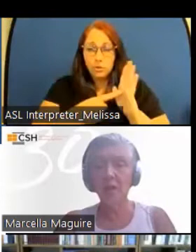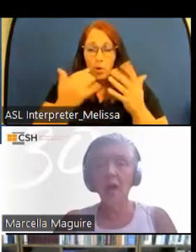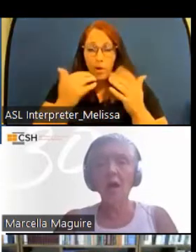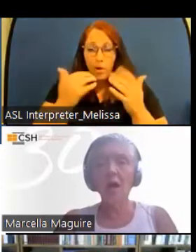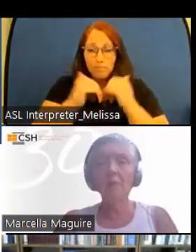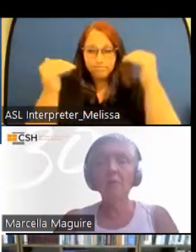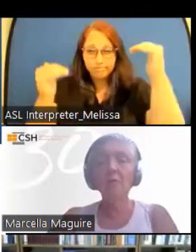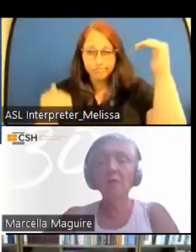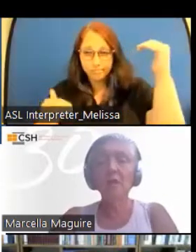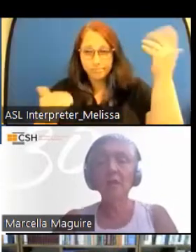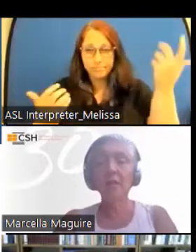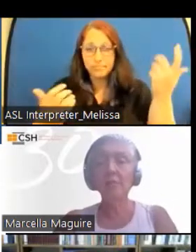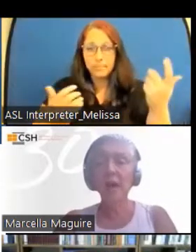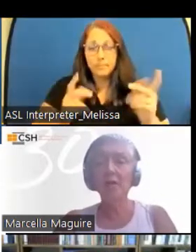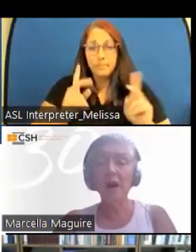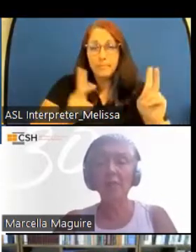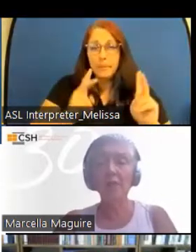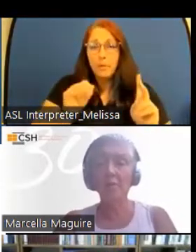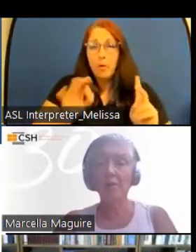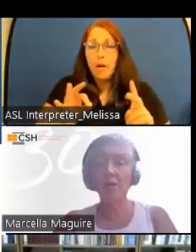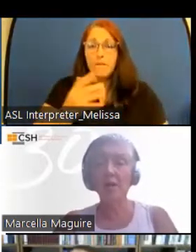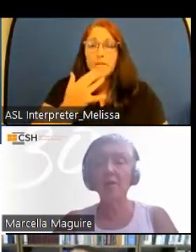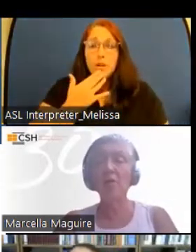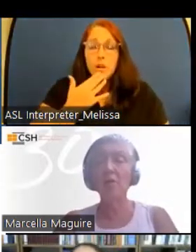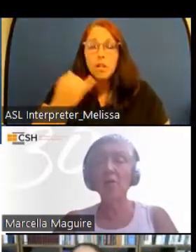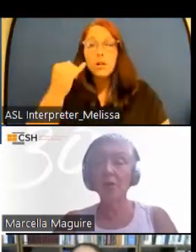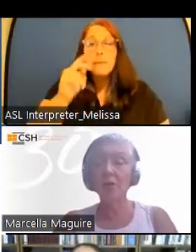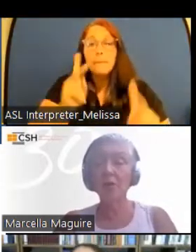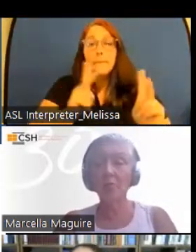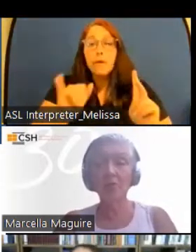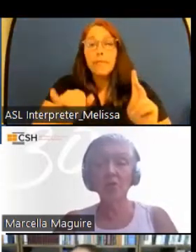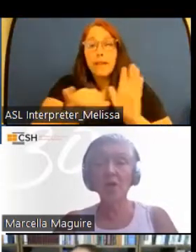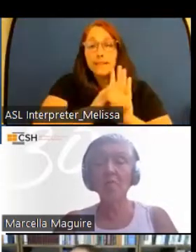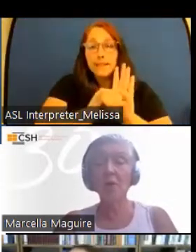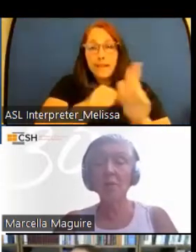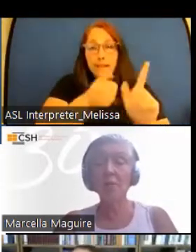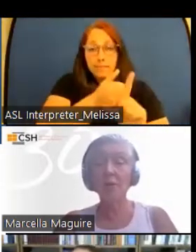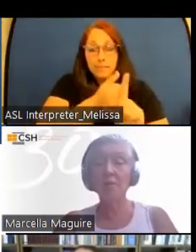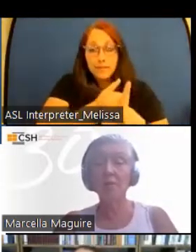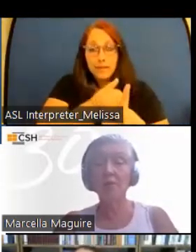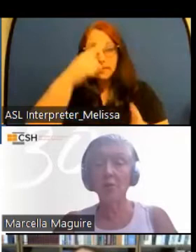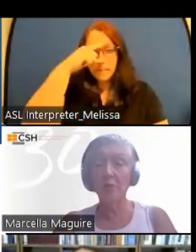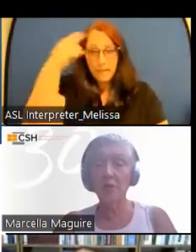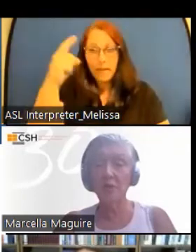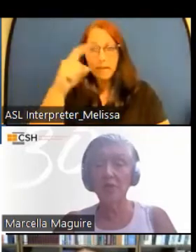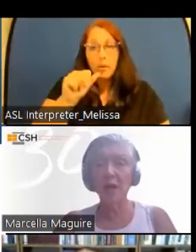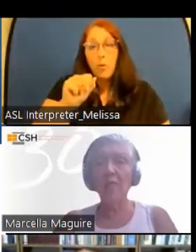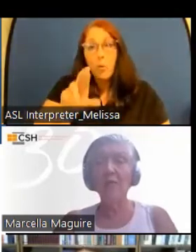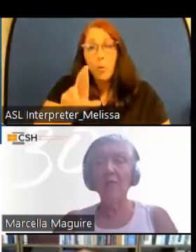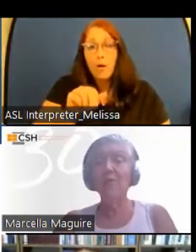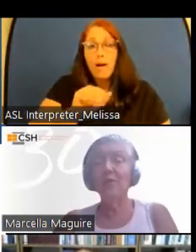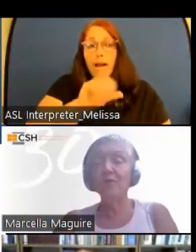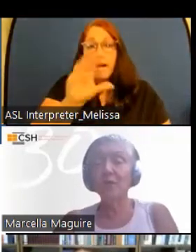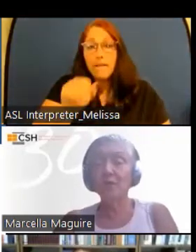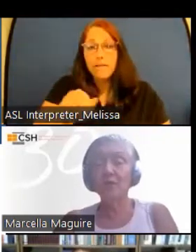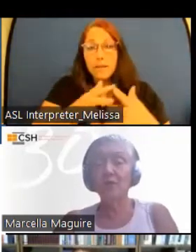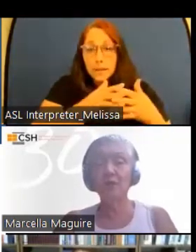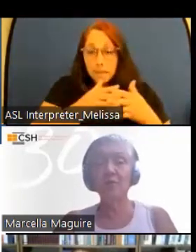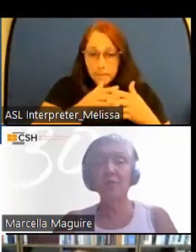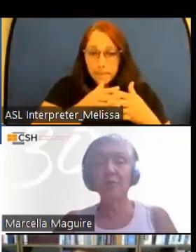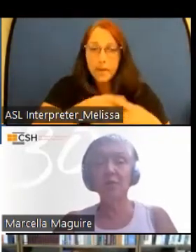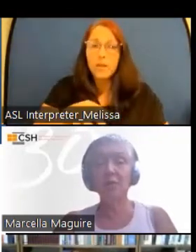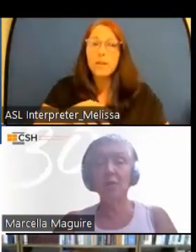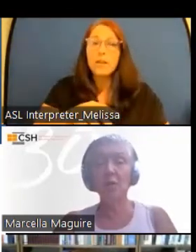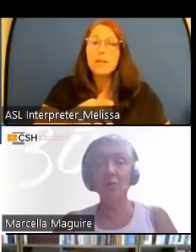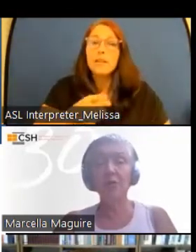community. People who identify as Black or African American, they're 39% of all people experiencing homelessness. They're 53% of